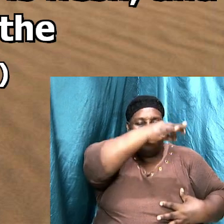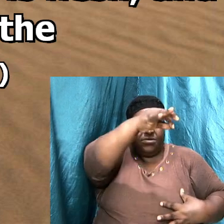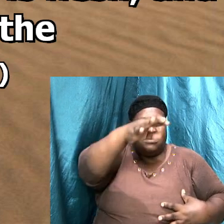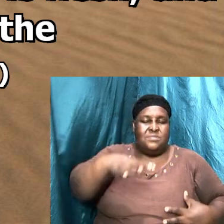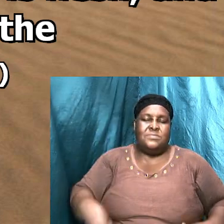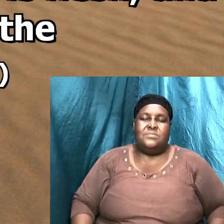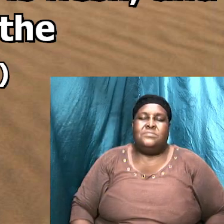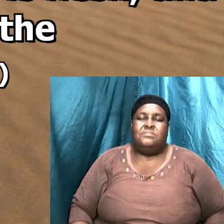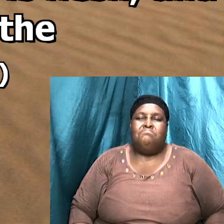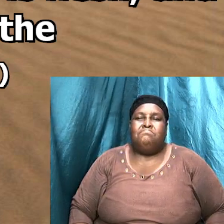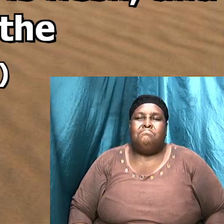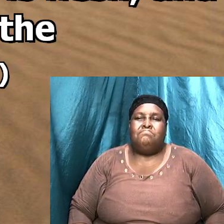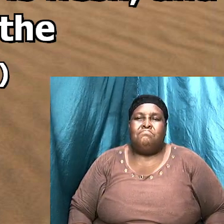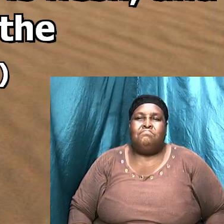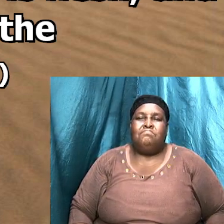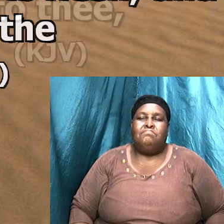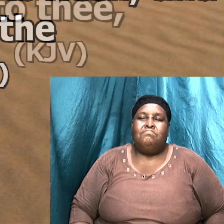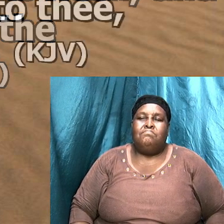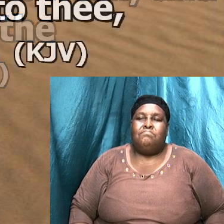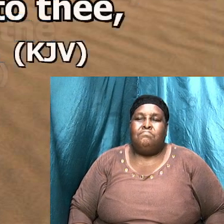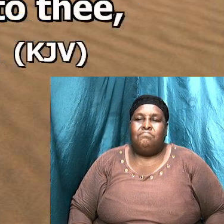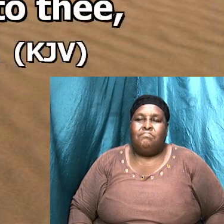is spirit.